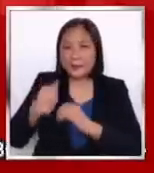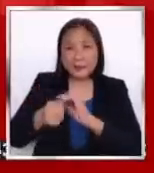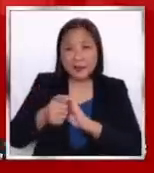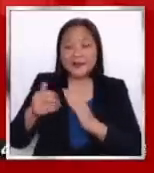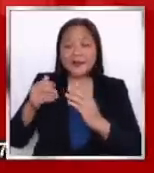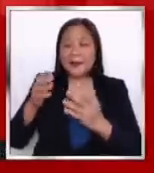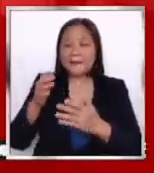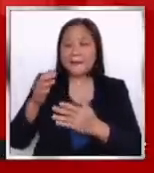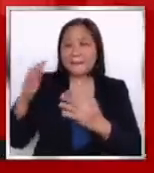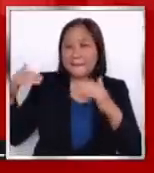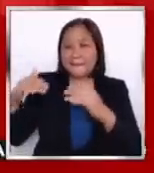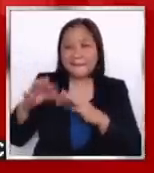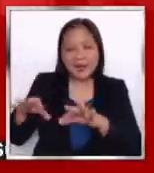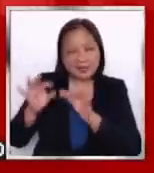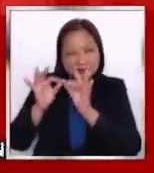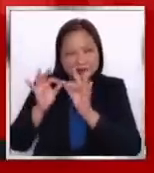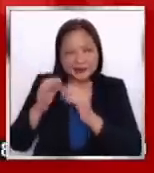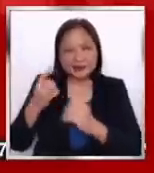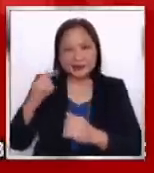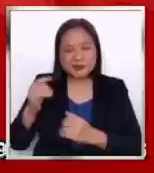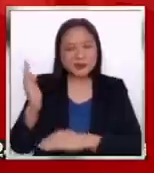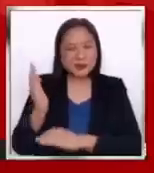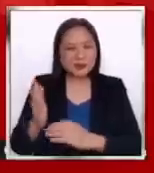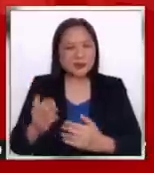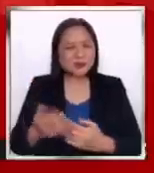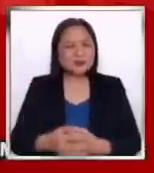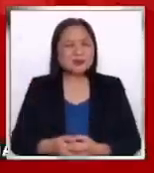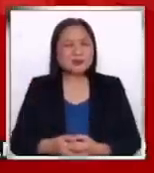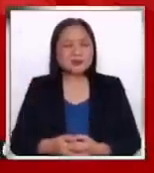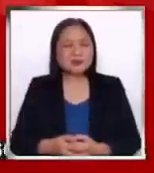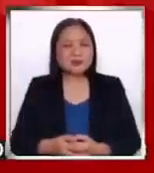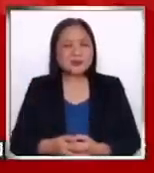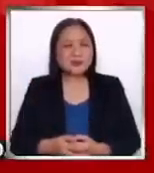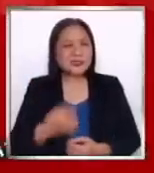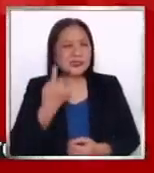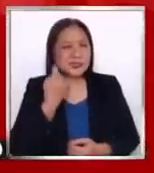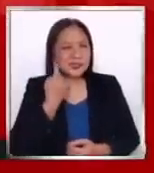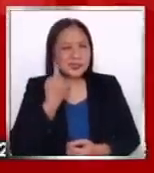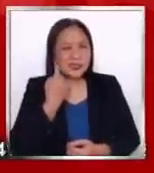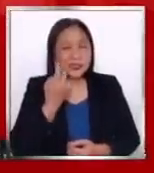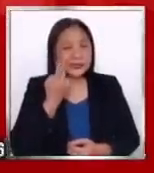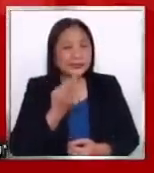noon. Mm-hmm. Kanina, parang nakakita ko ng isang